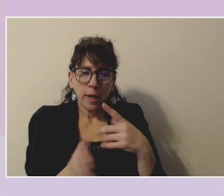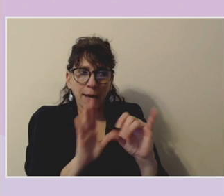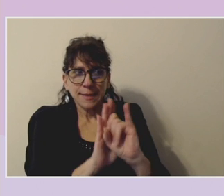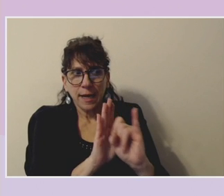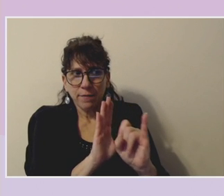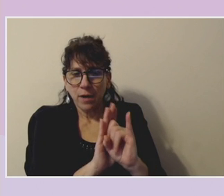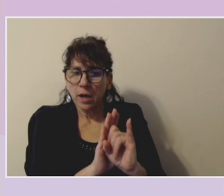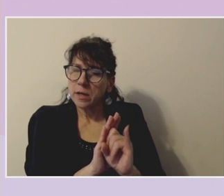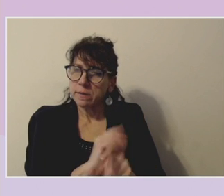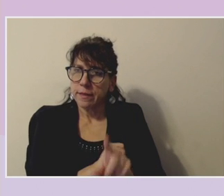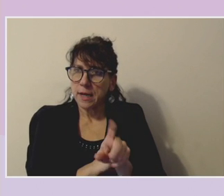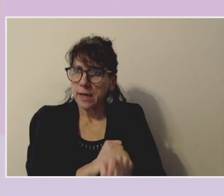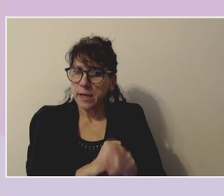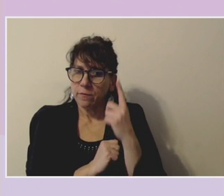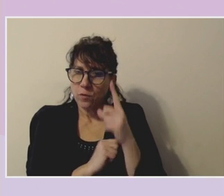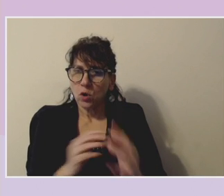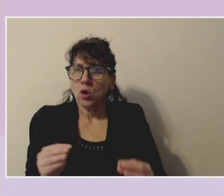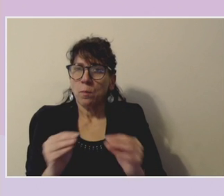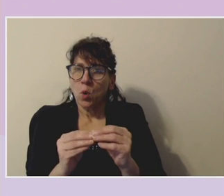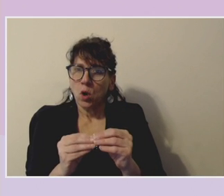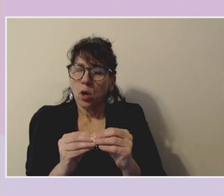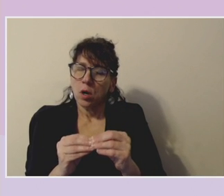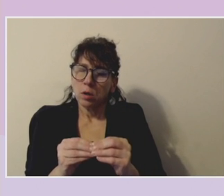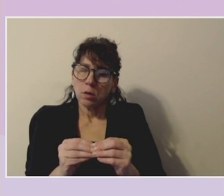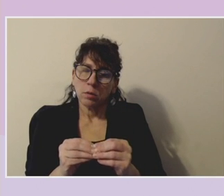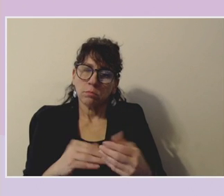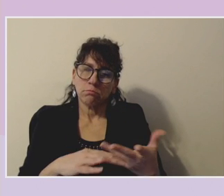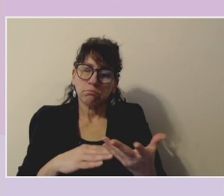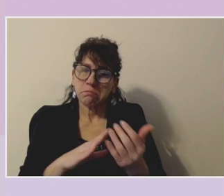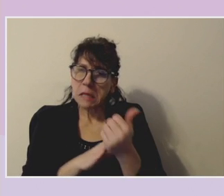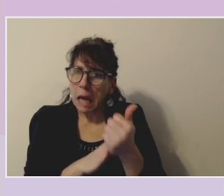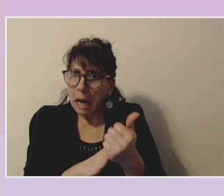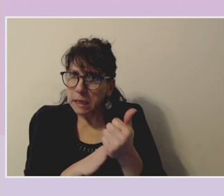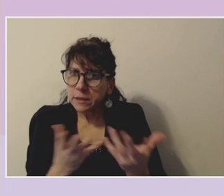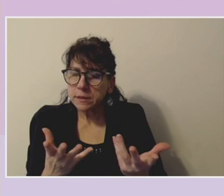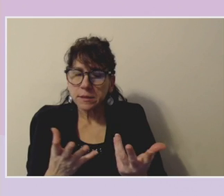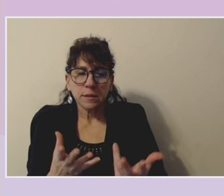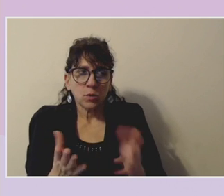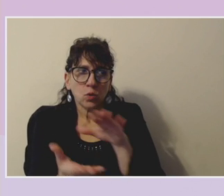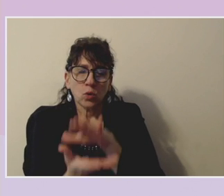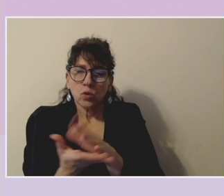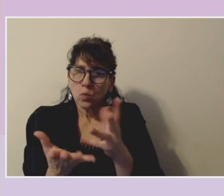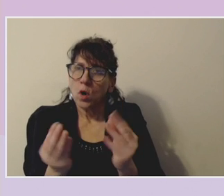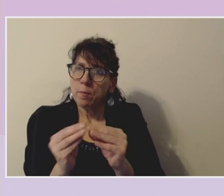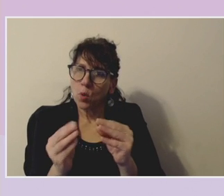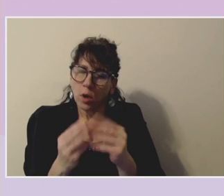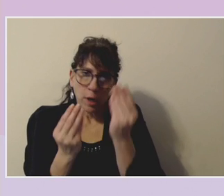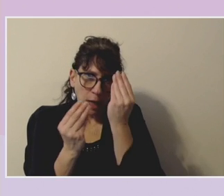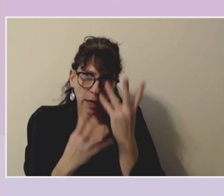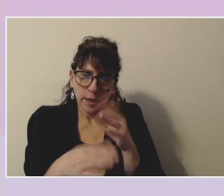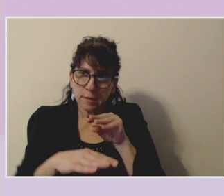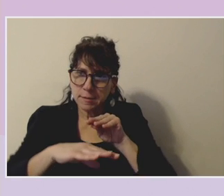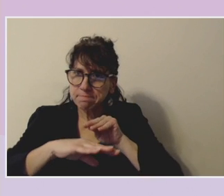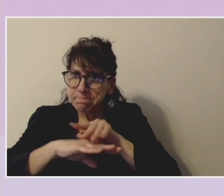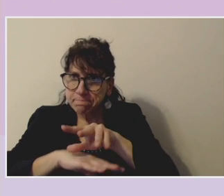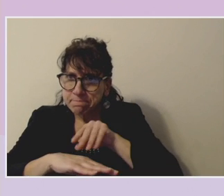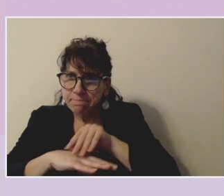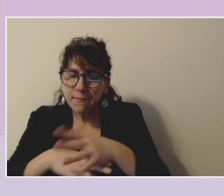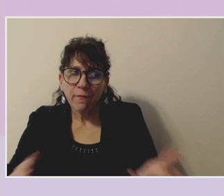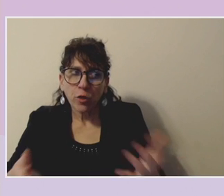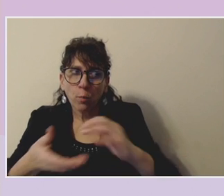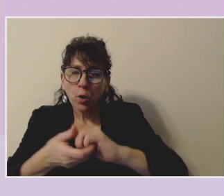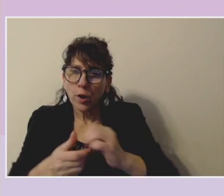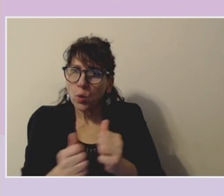need for more guidance. The schools are wanting more guidance. So if they are, you know, partnering with